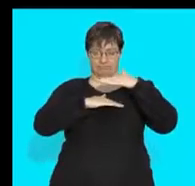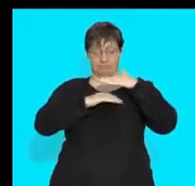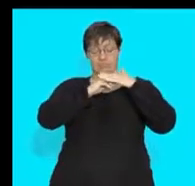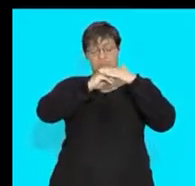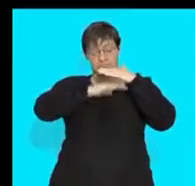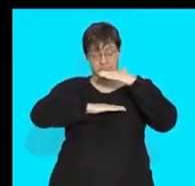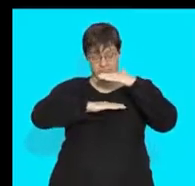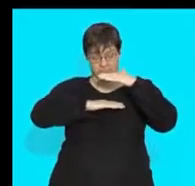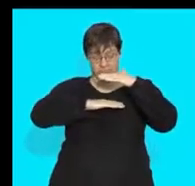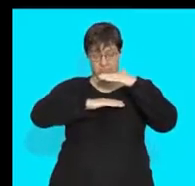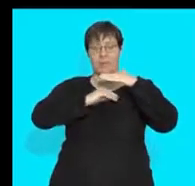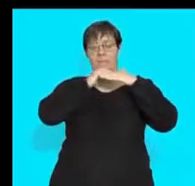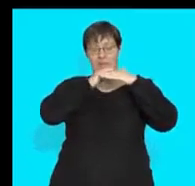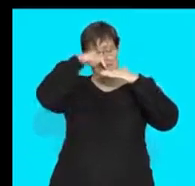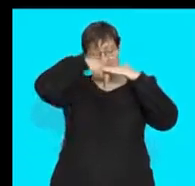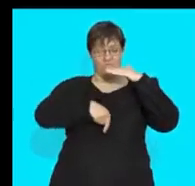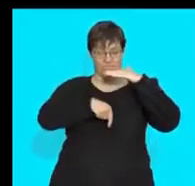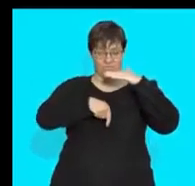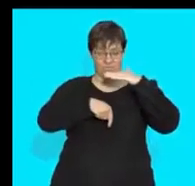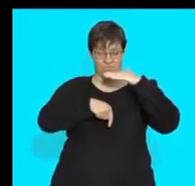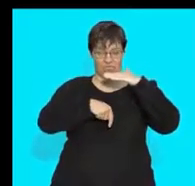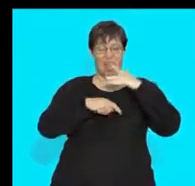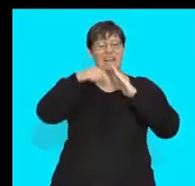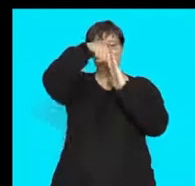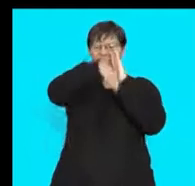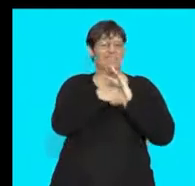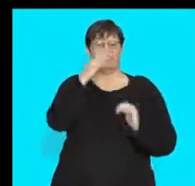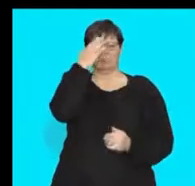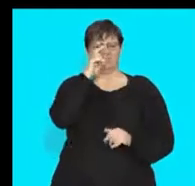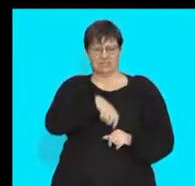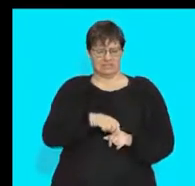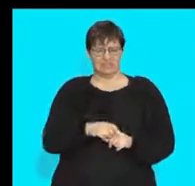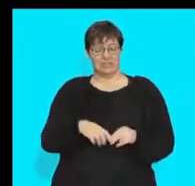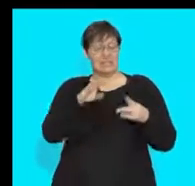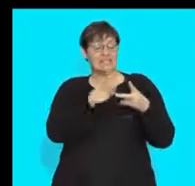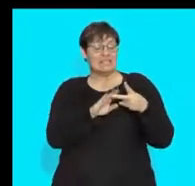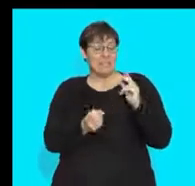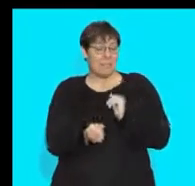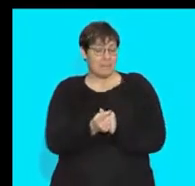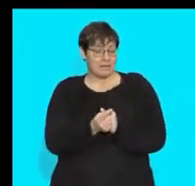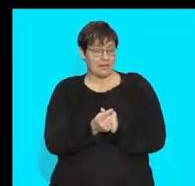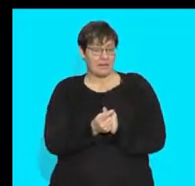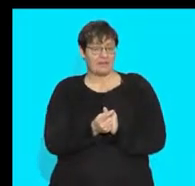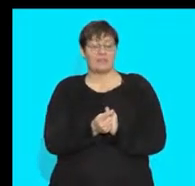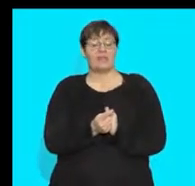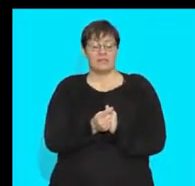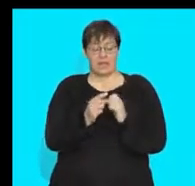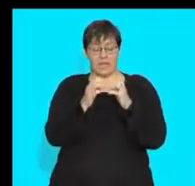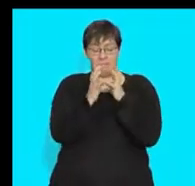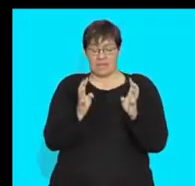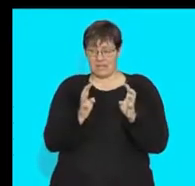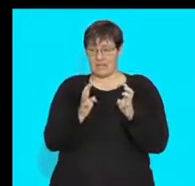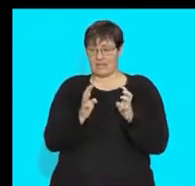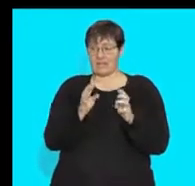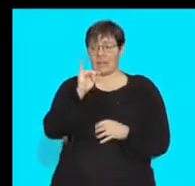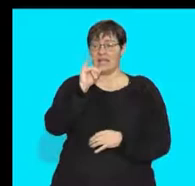it contracts, right, it moves down. But that, I don't need to know all the details. The second thing that happens is my intercostal